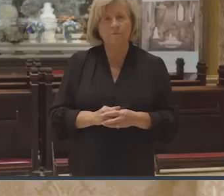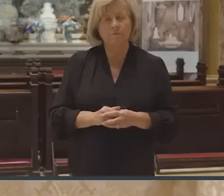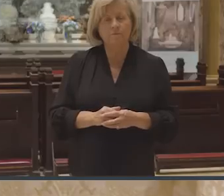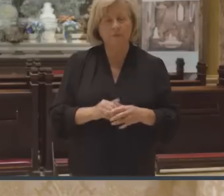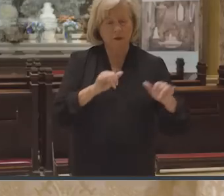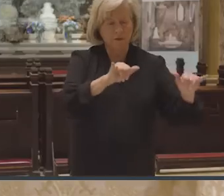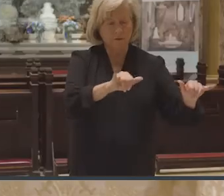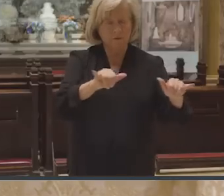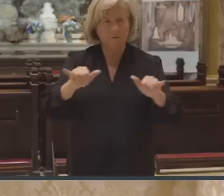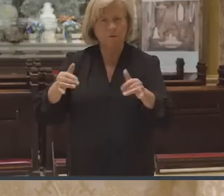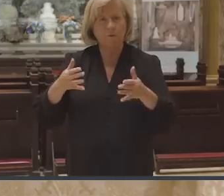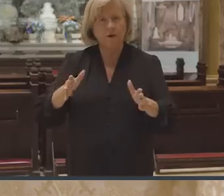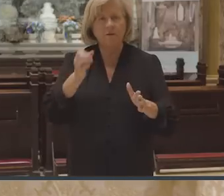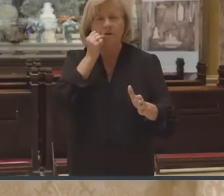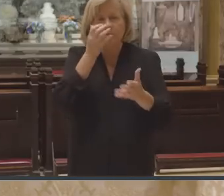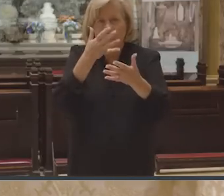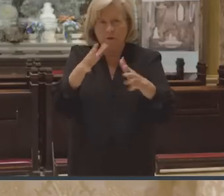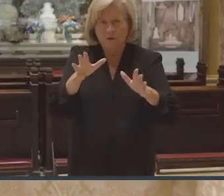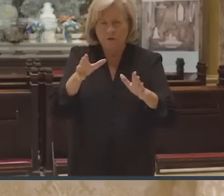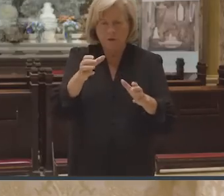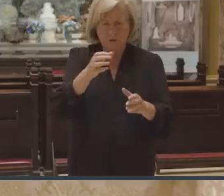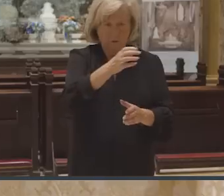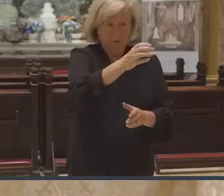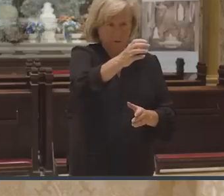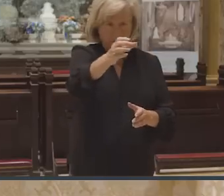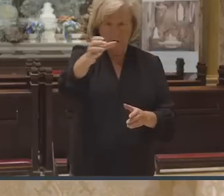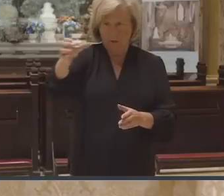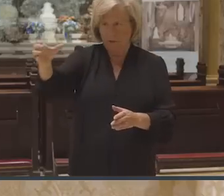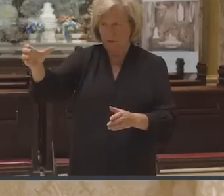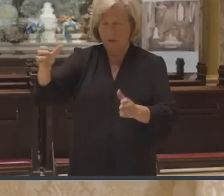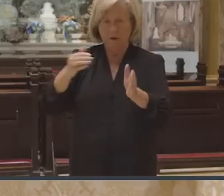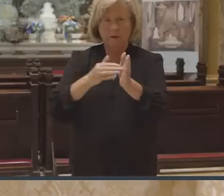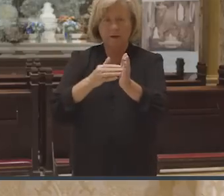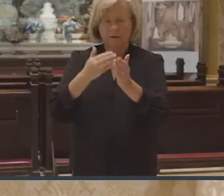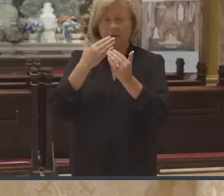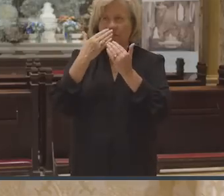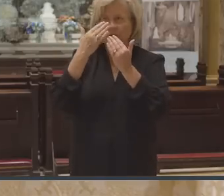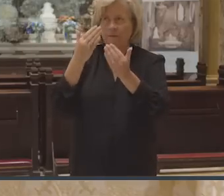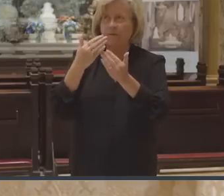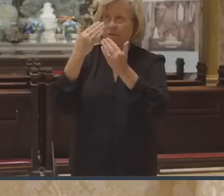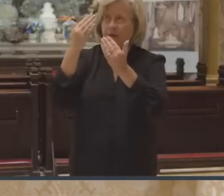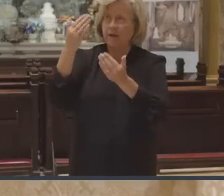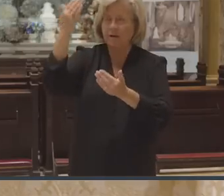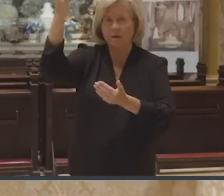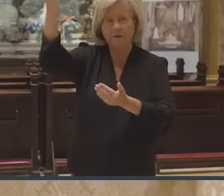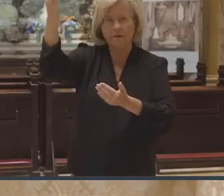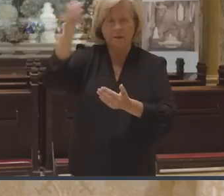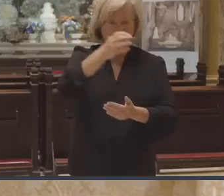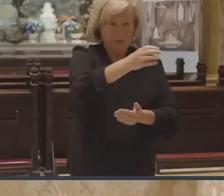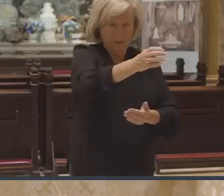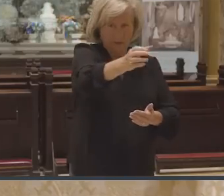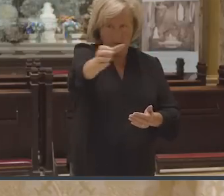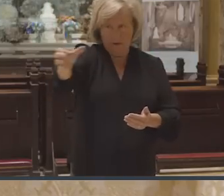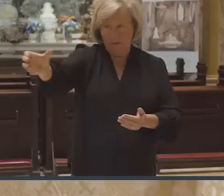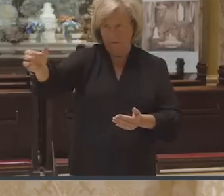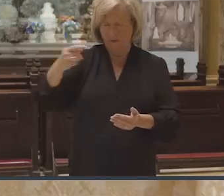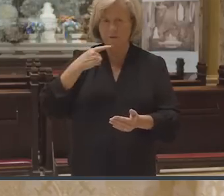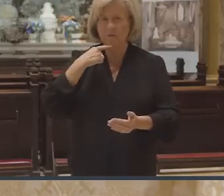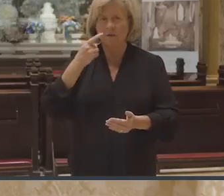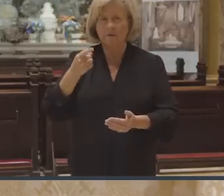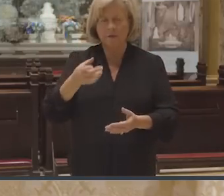In a similar way, when supper was ended, he took the chalice, and once more, giving thanks, he gave it to his disciples, saying,